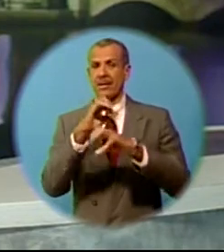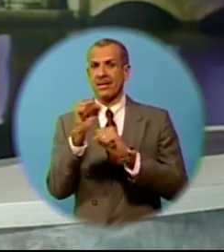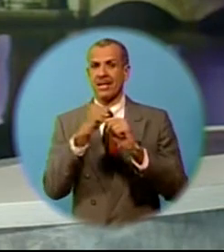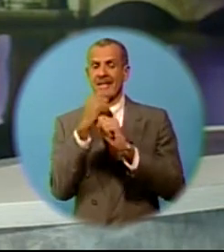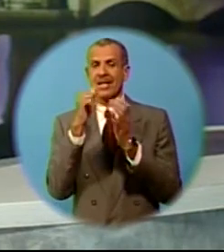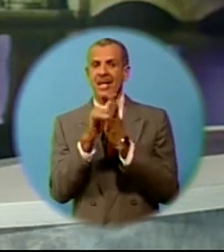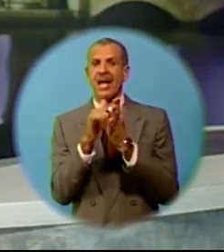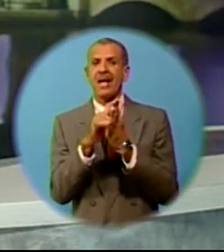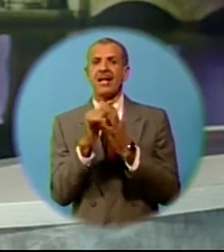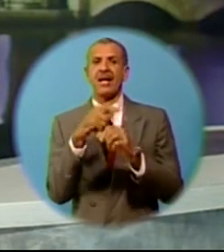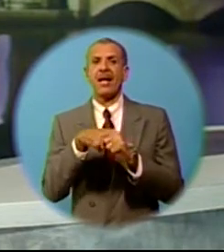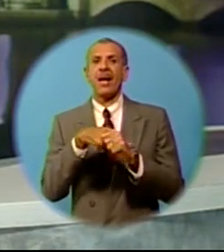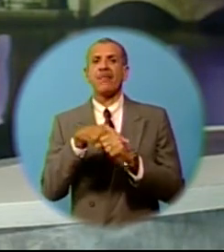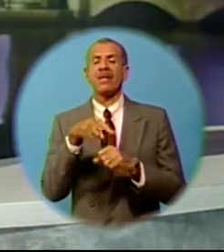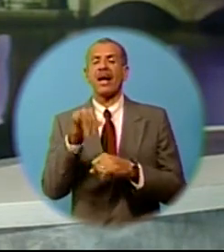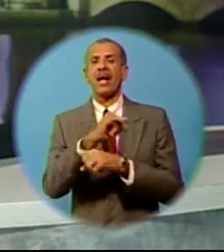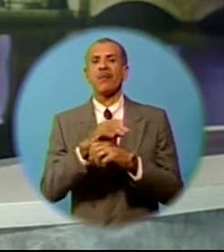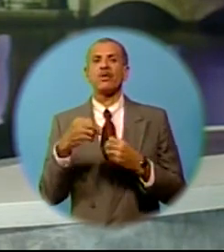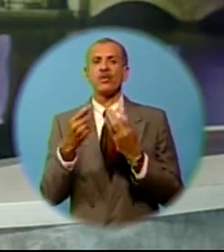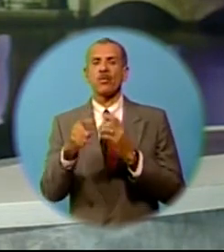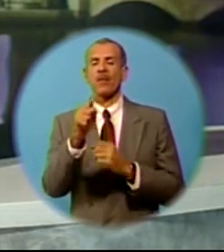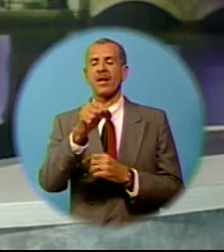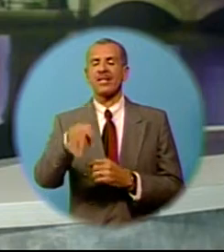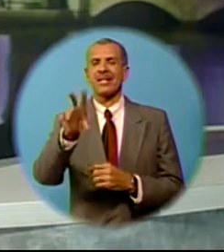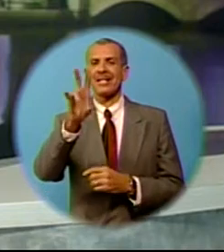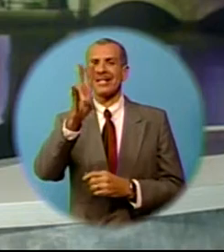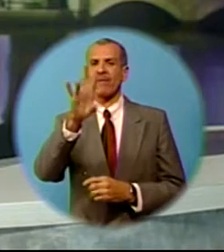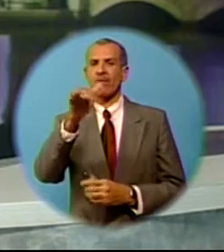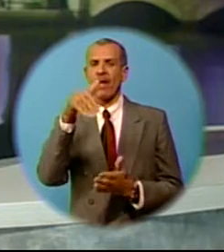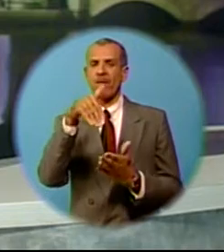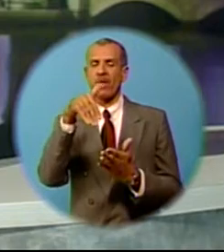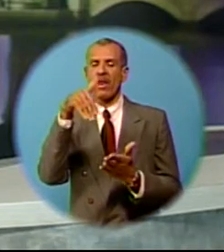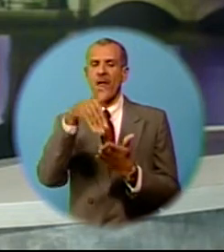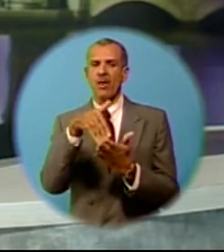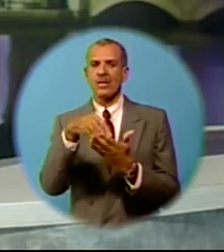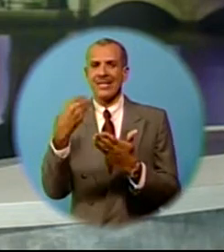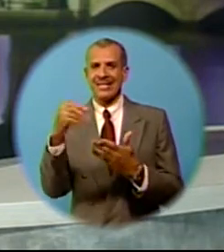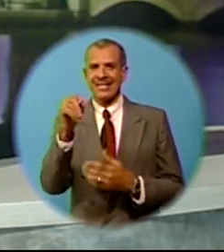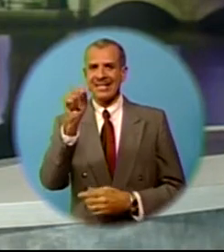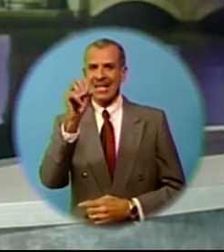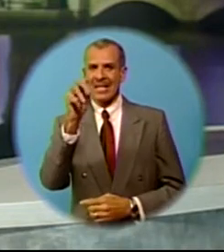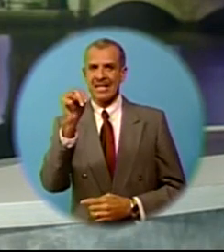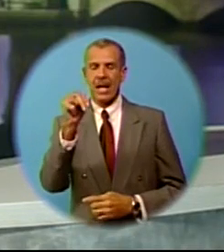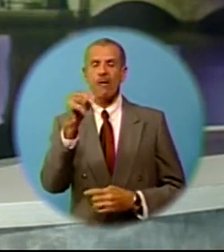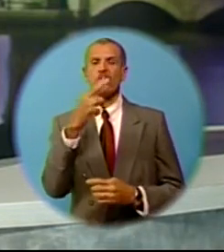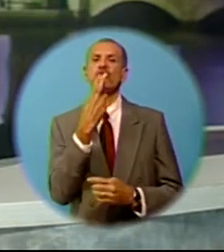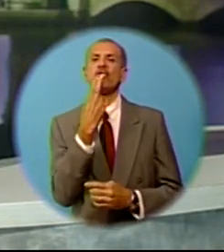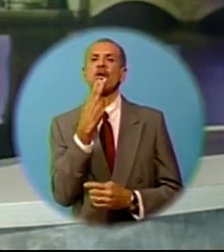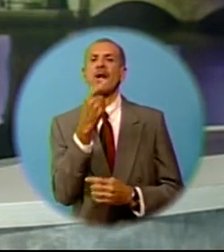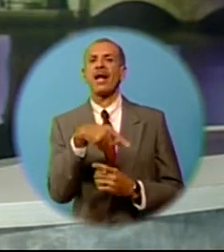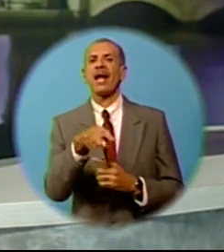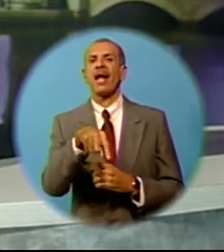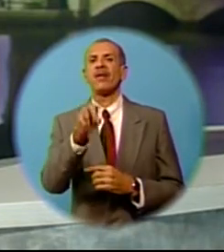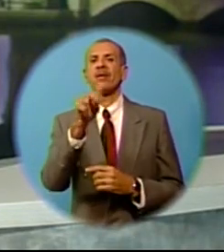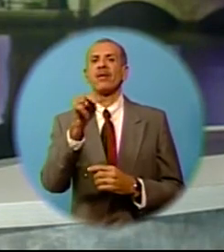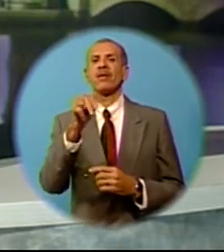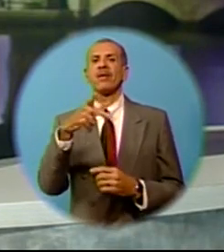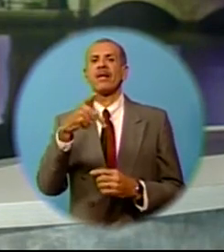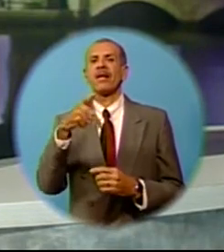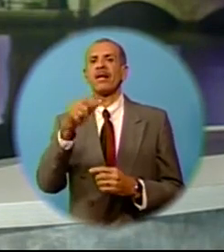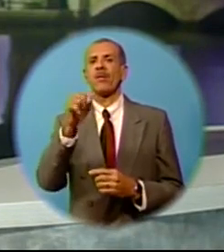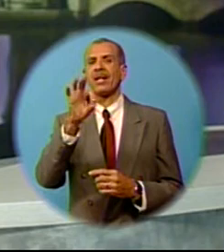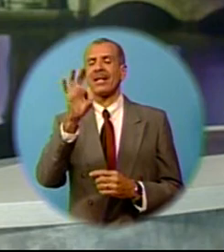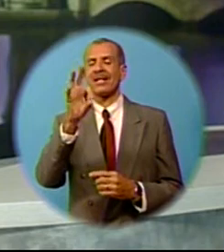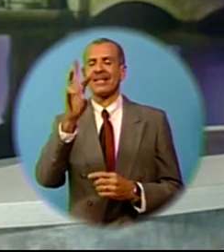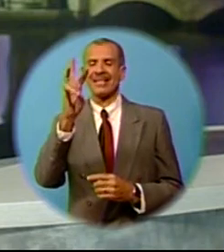produced 175,000 tons of sugar and 204,000 tons in 1967. He